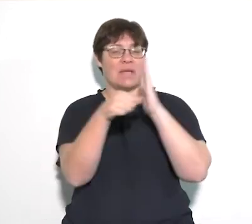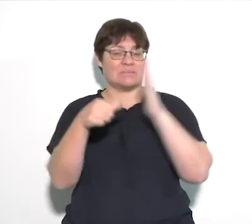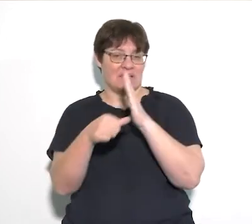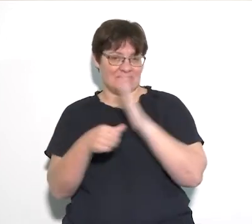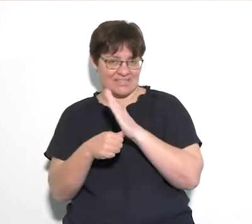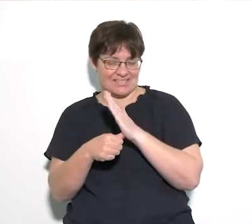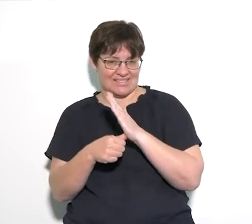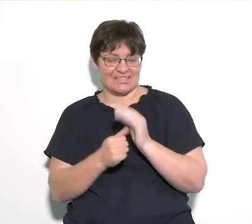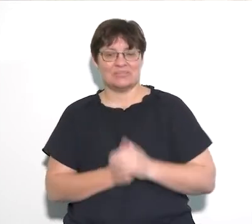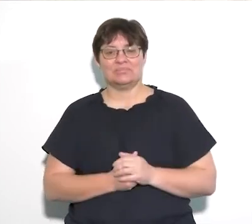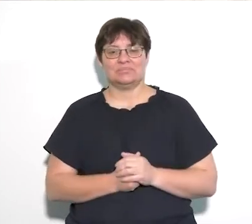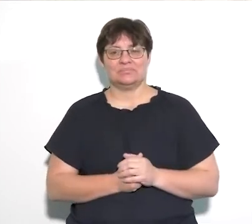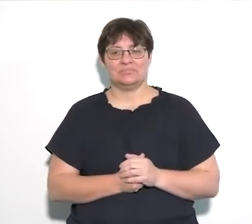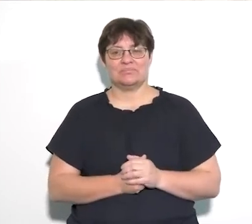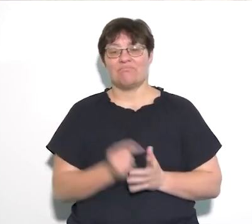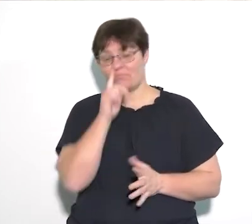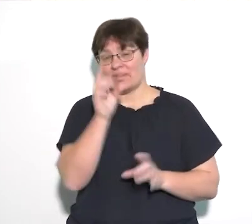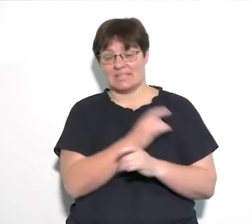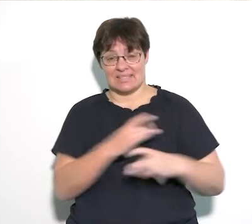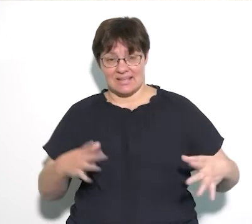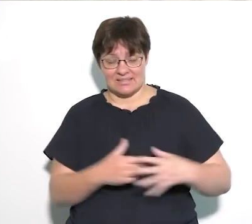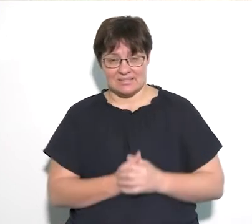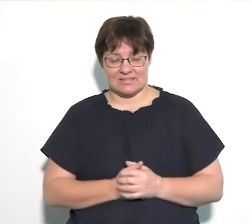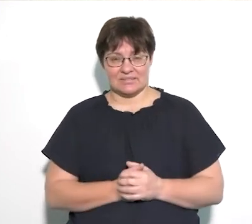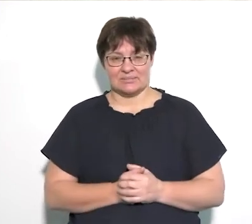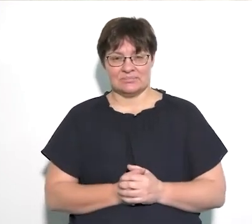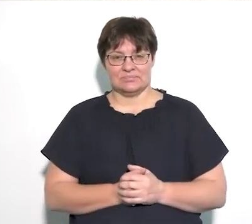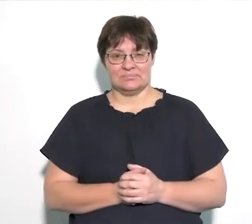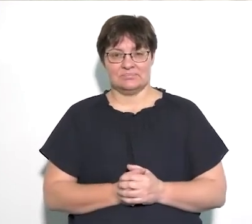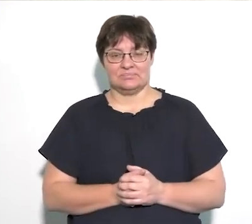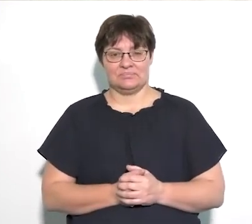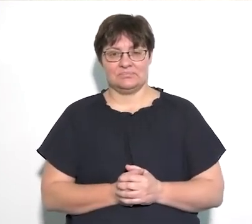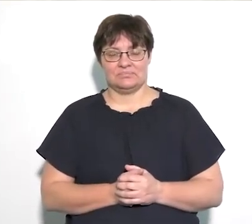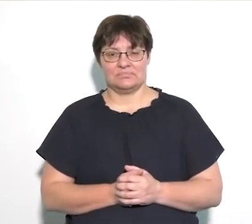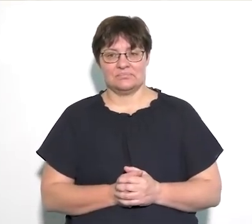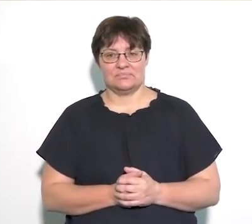action cards on your paper plate. Let's get started.